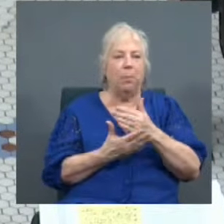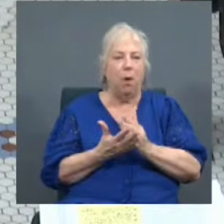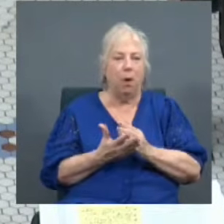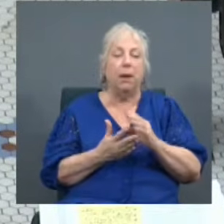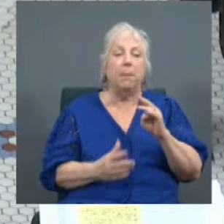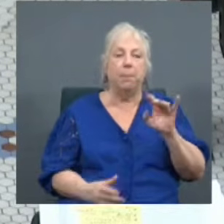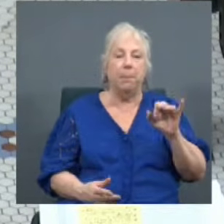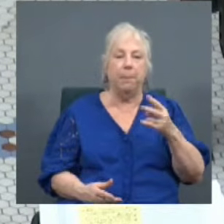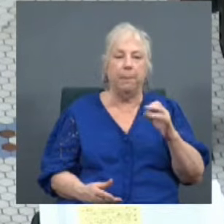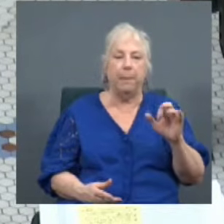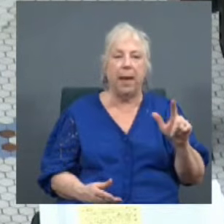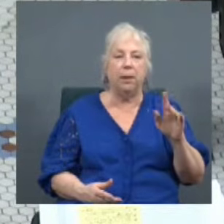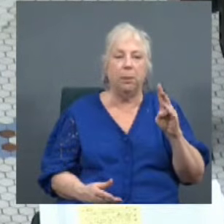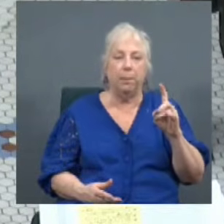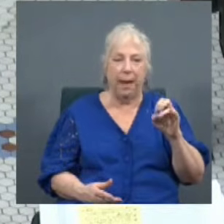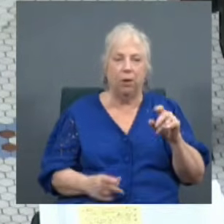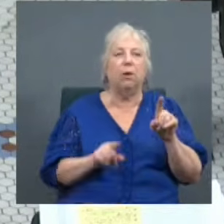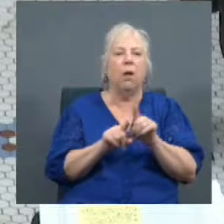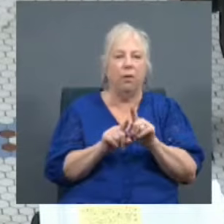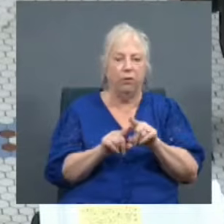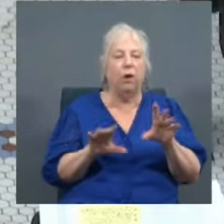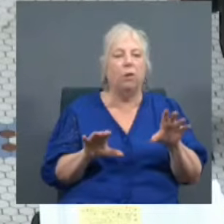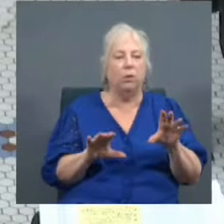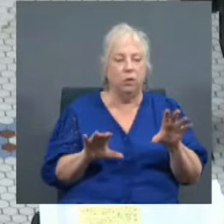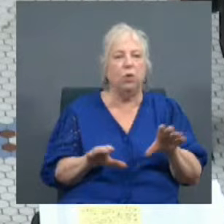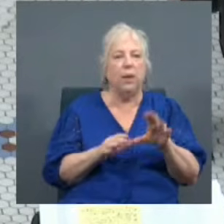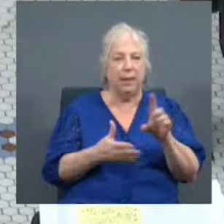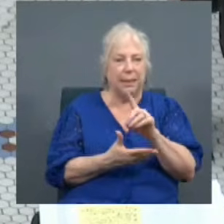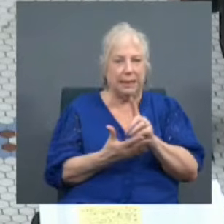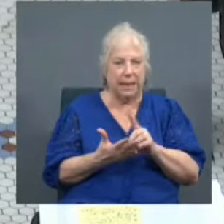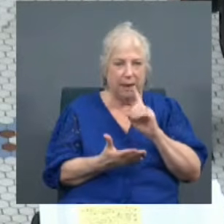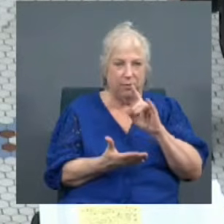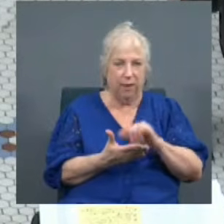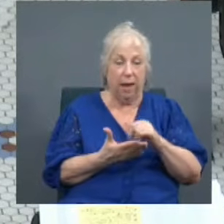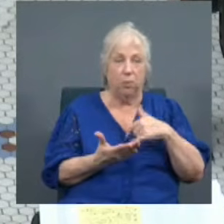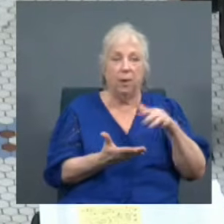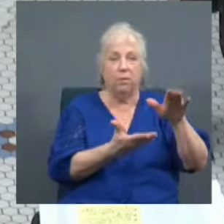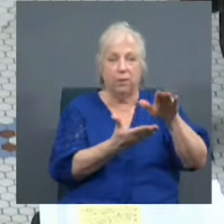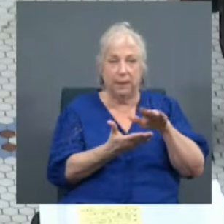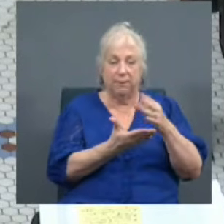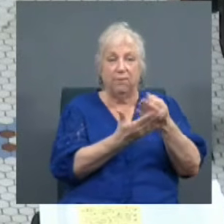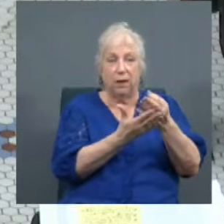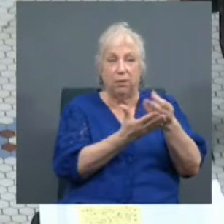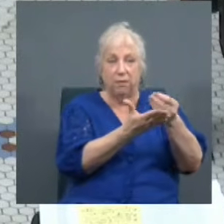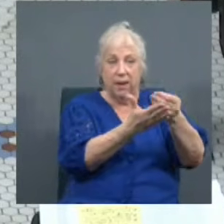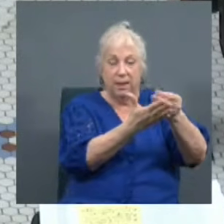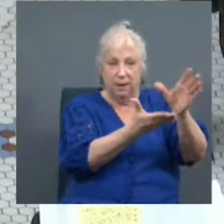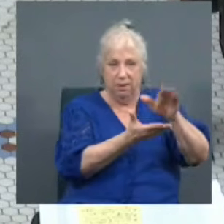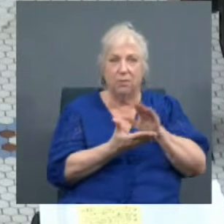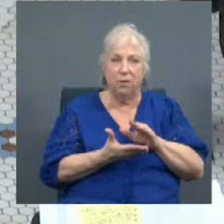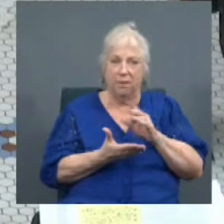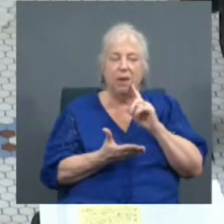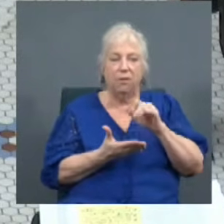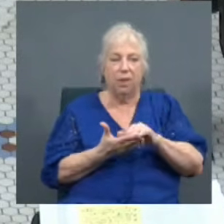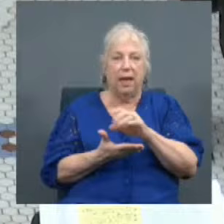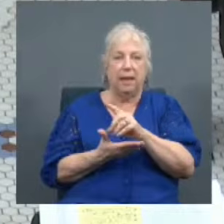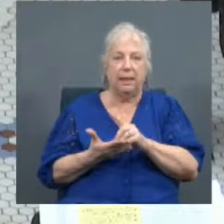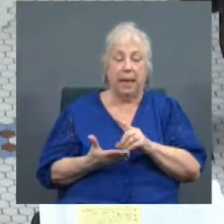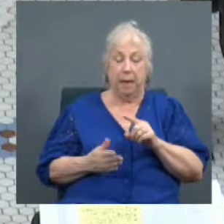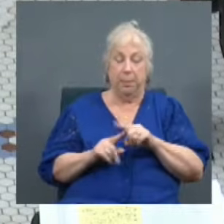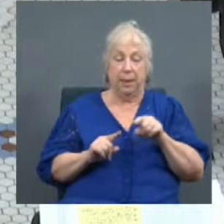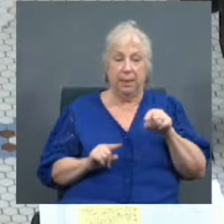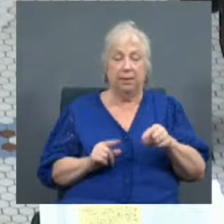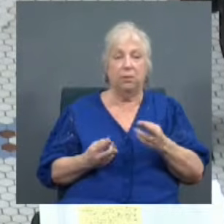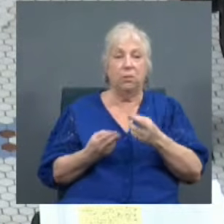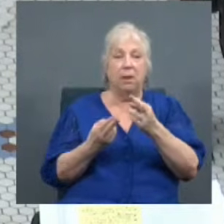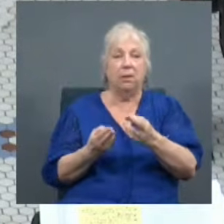portion. right. We've got federal funding for that project and for design. And with this resolution, we